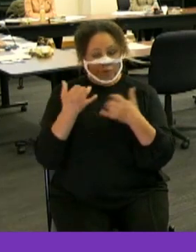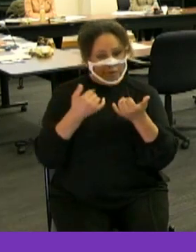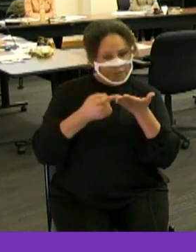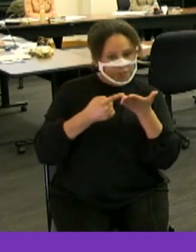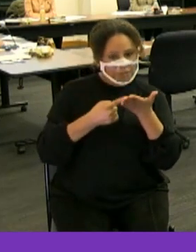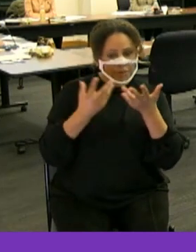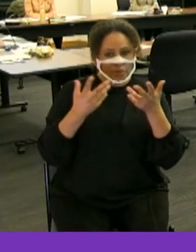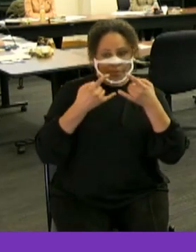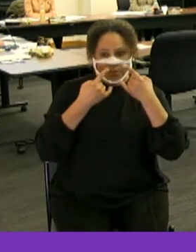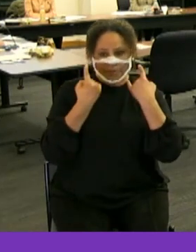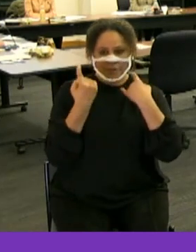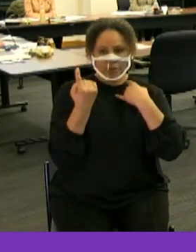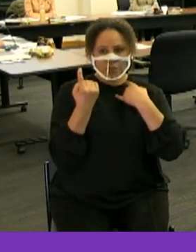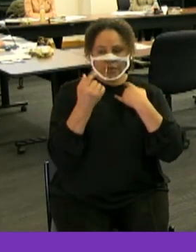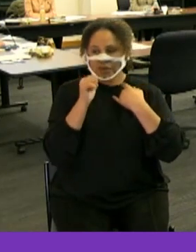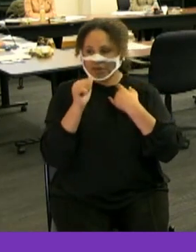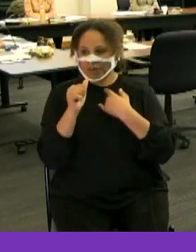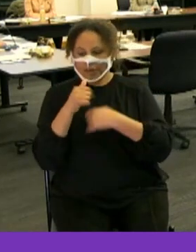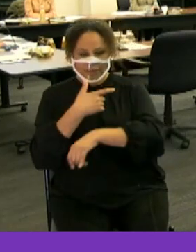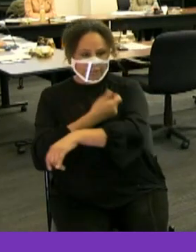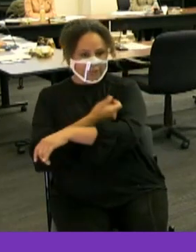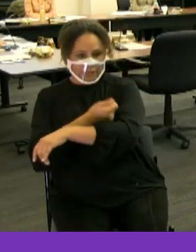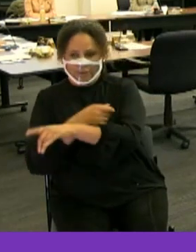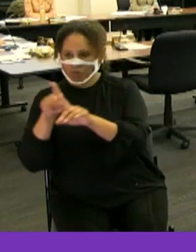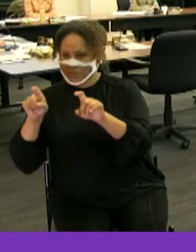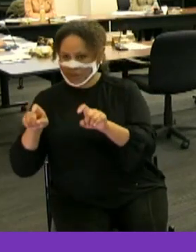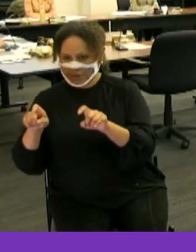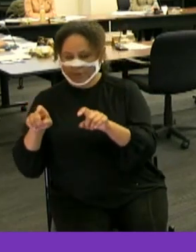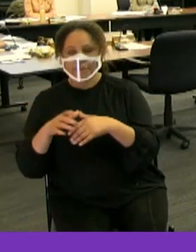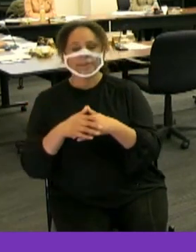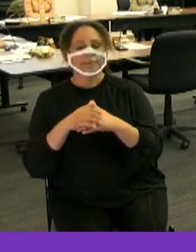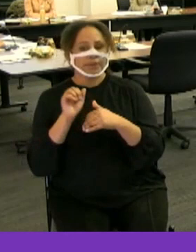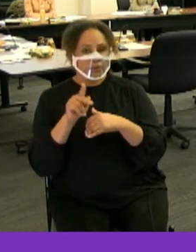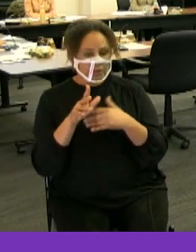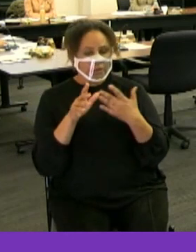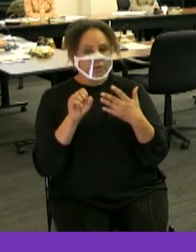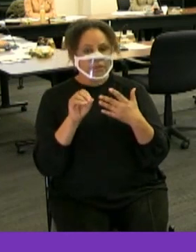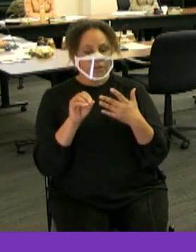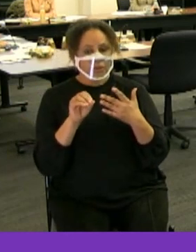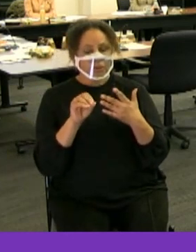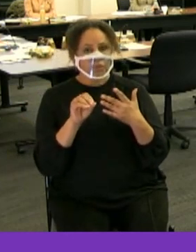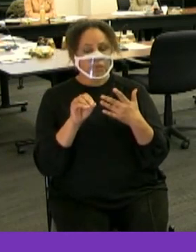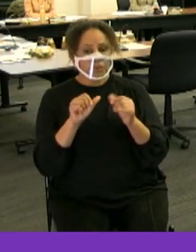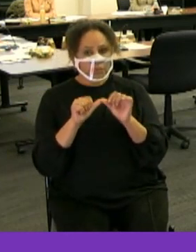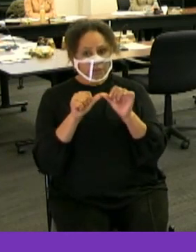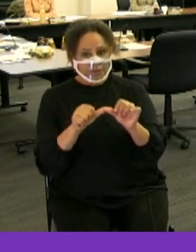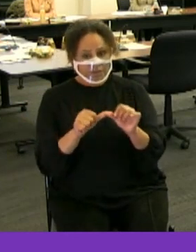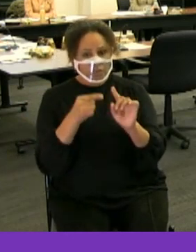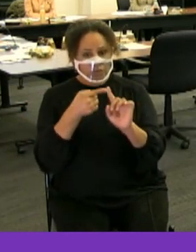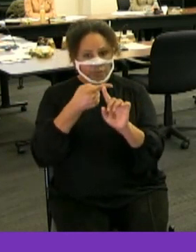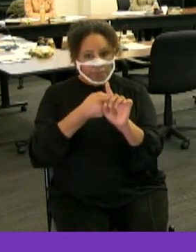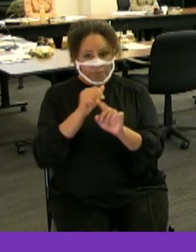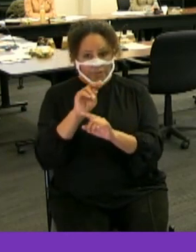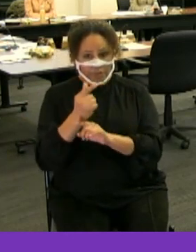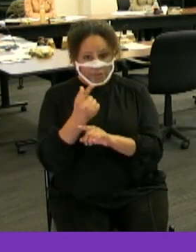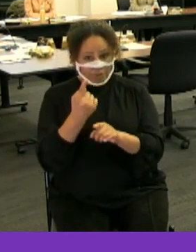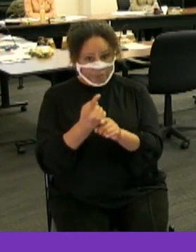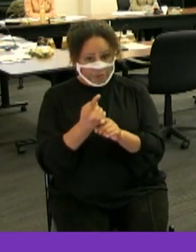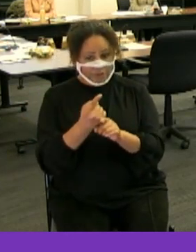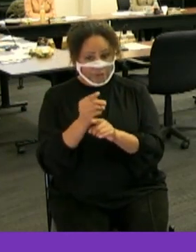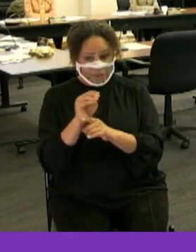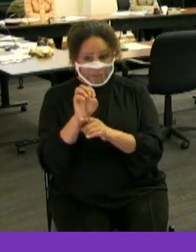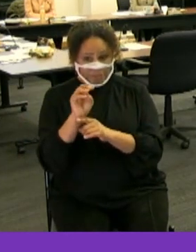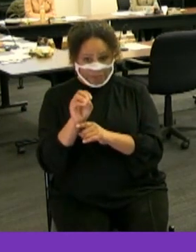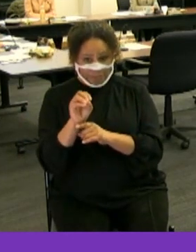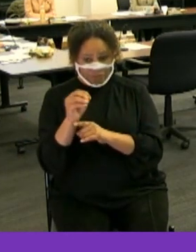now is the mask only, not the vax or test. Okay, so then we would go until August then, correct? From what the memo was